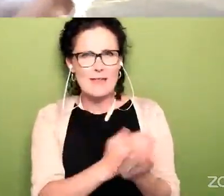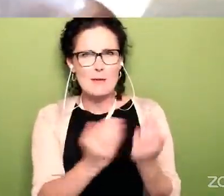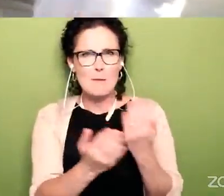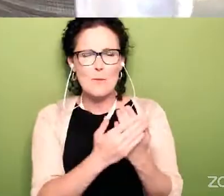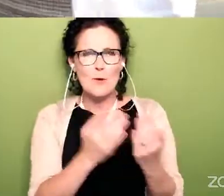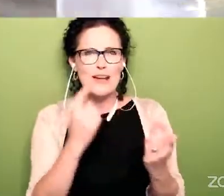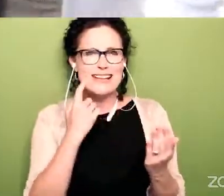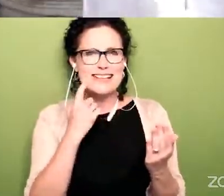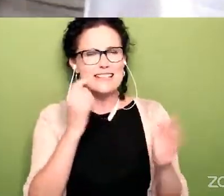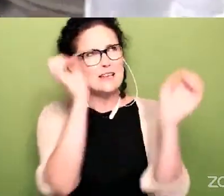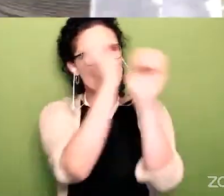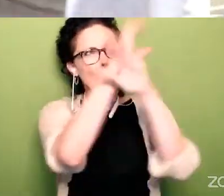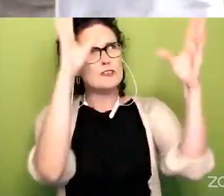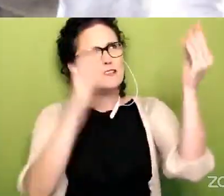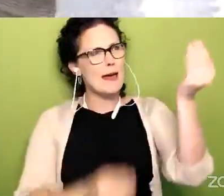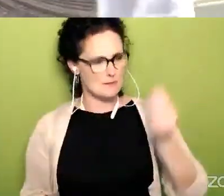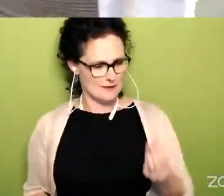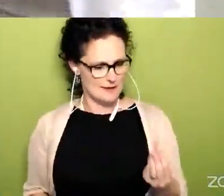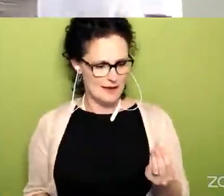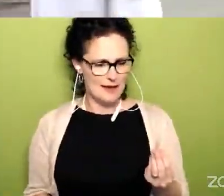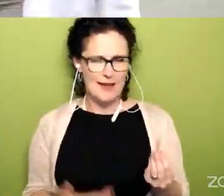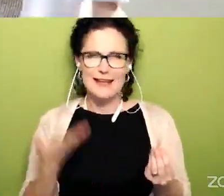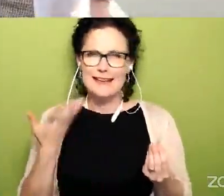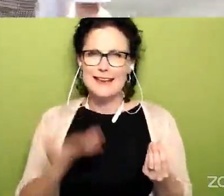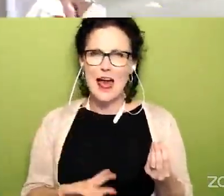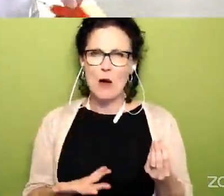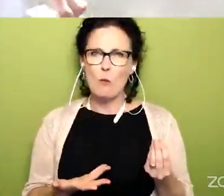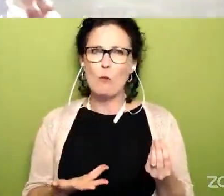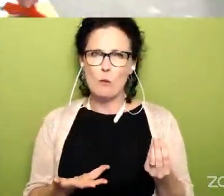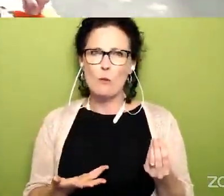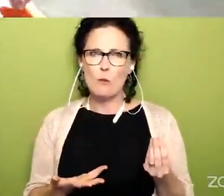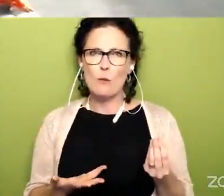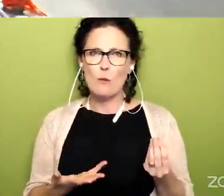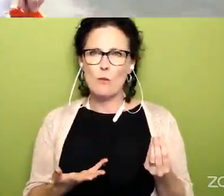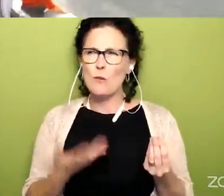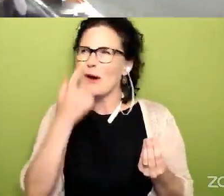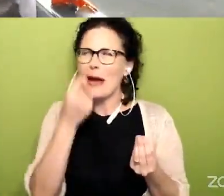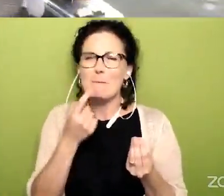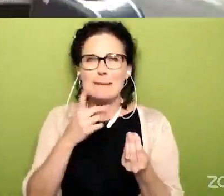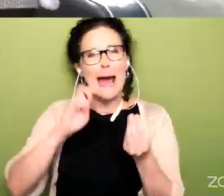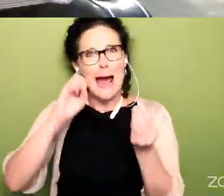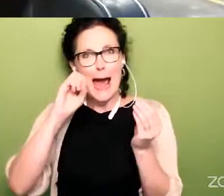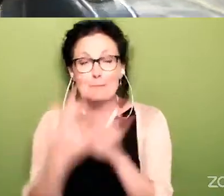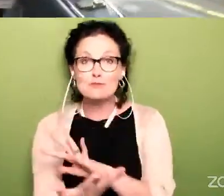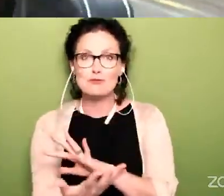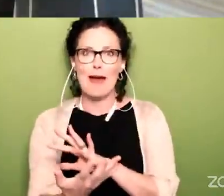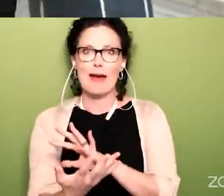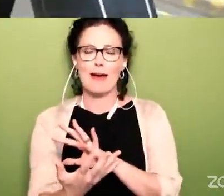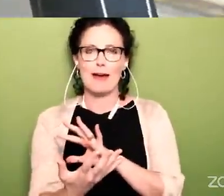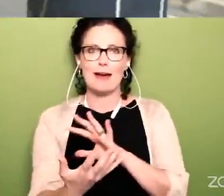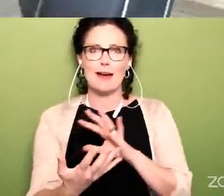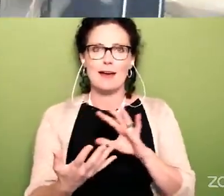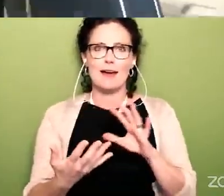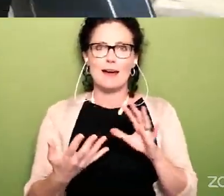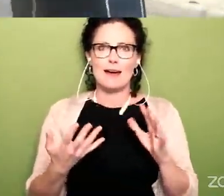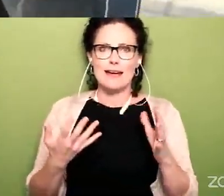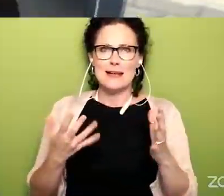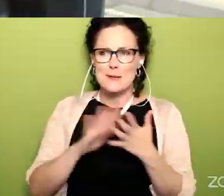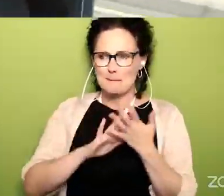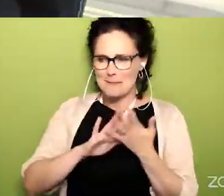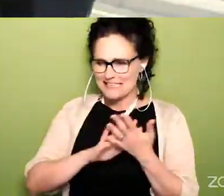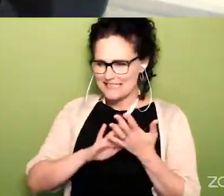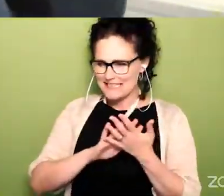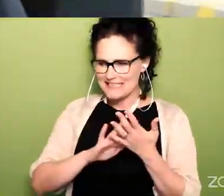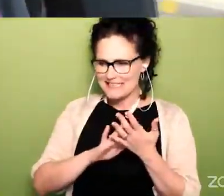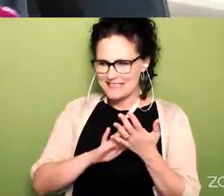very difficult, that it's not very easy to like say it through words. It's not very easy